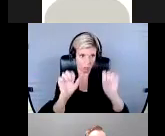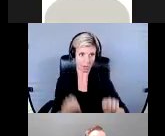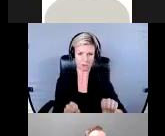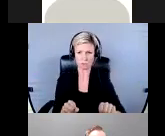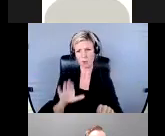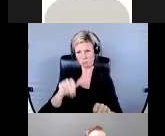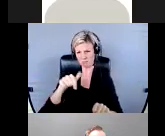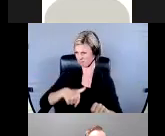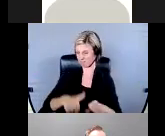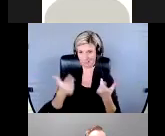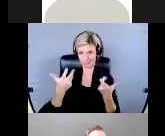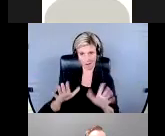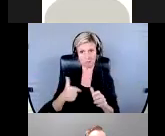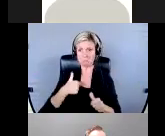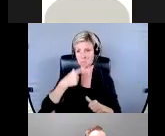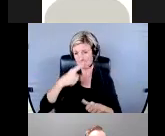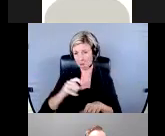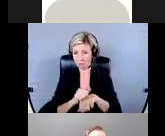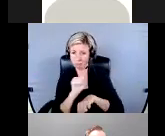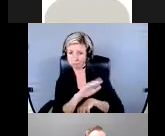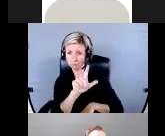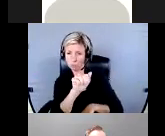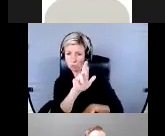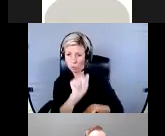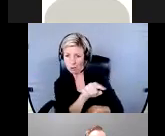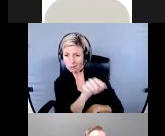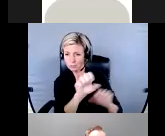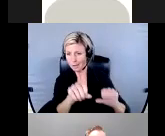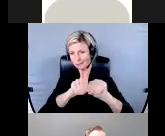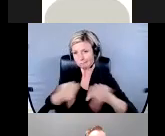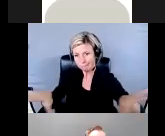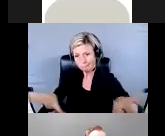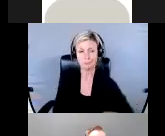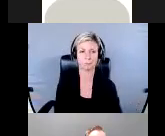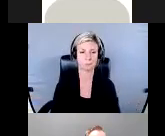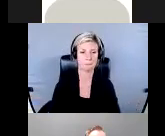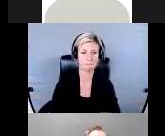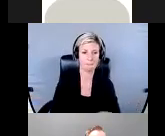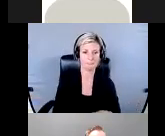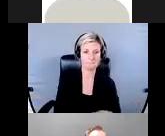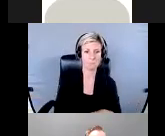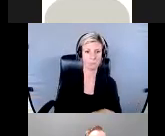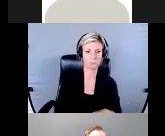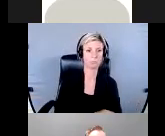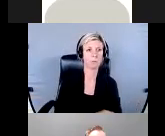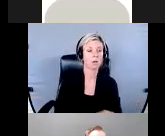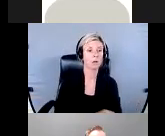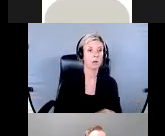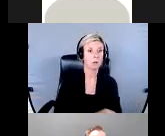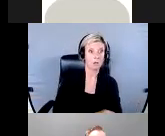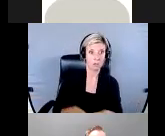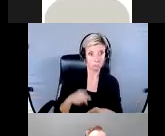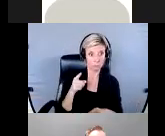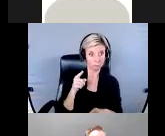send it to Laura and she can send it out, or she's got the slide deck, so she can send this to you. So this is